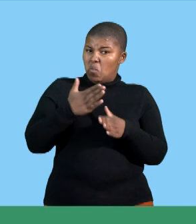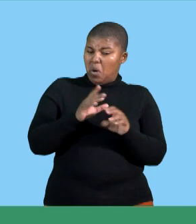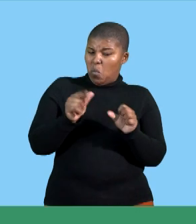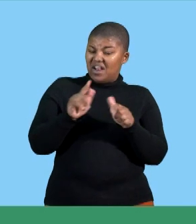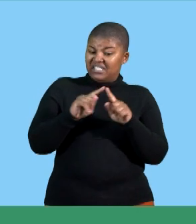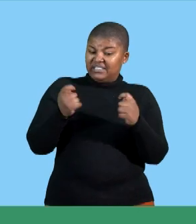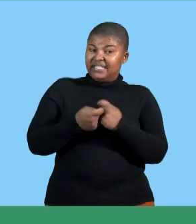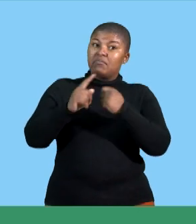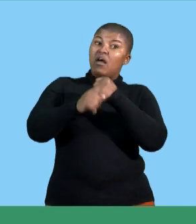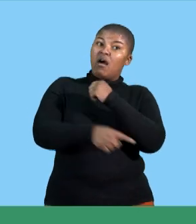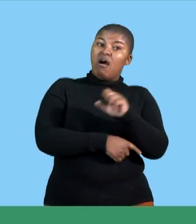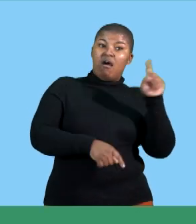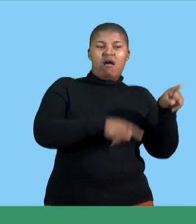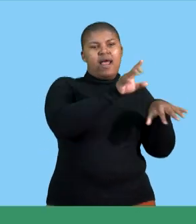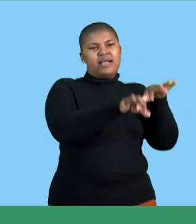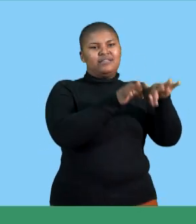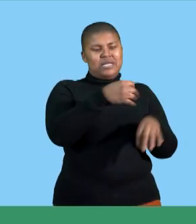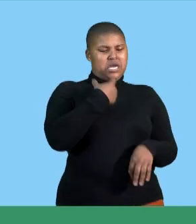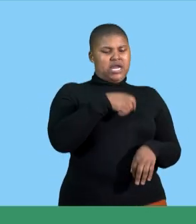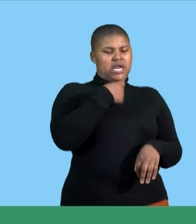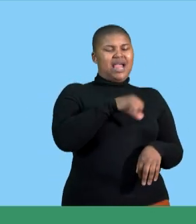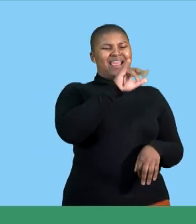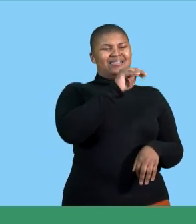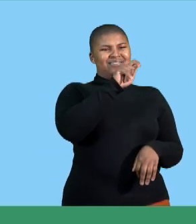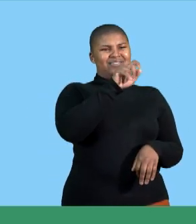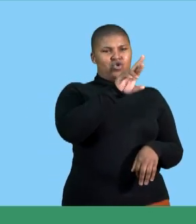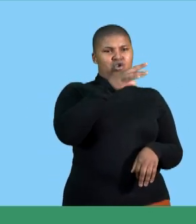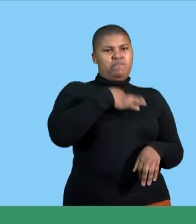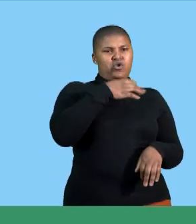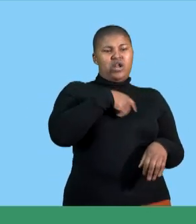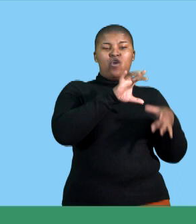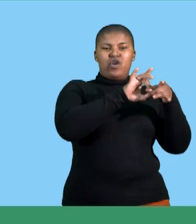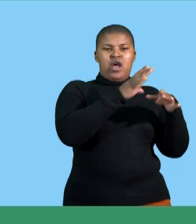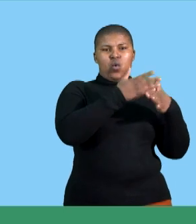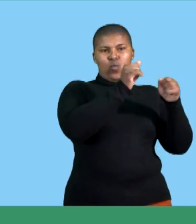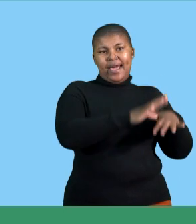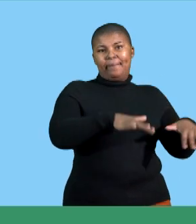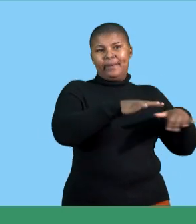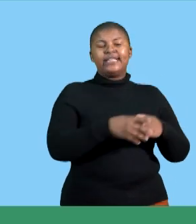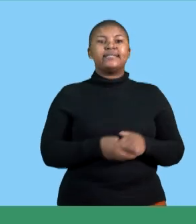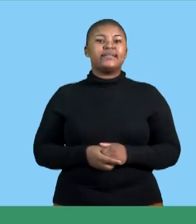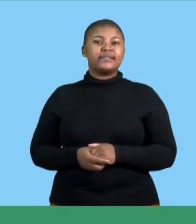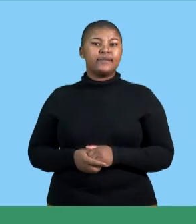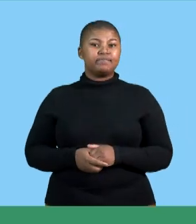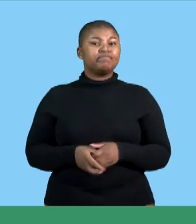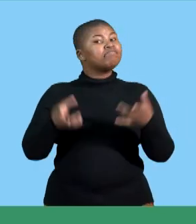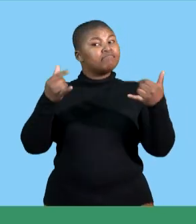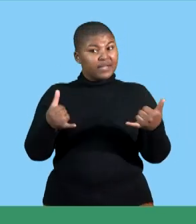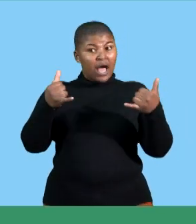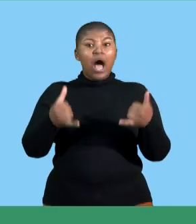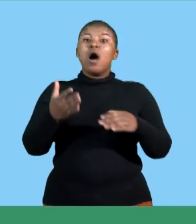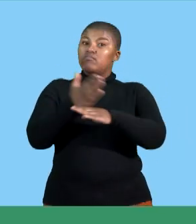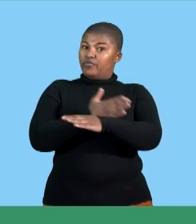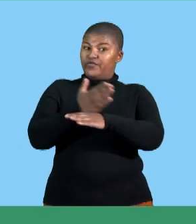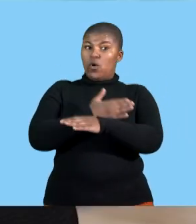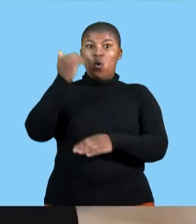And lastly, we'll unpack the meaning of interpersonal relationships in the workplace. Let's look at our pre-knowledge. This